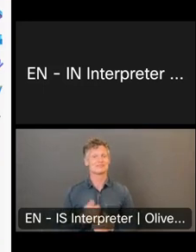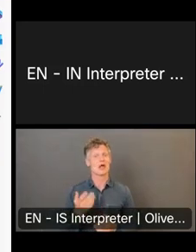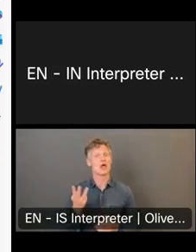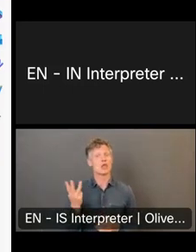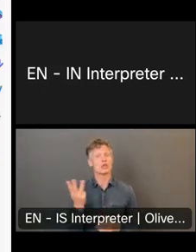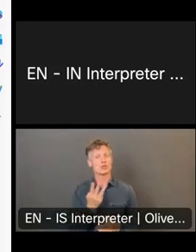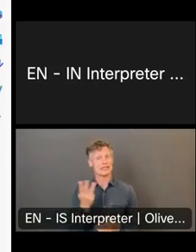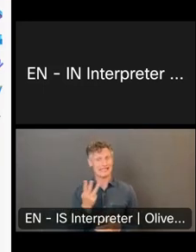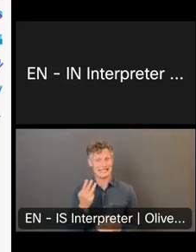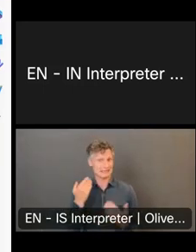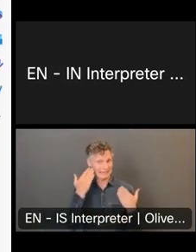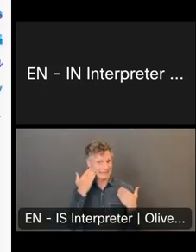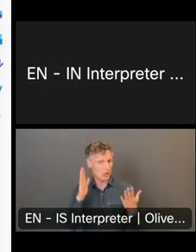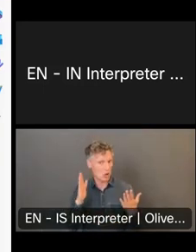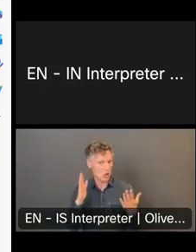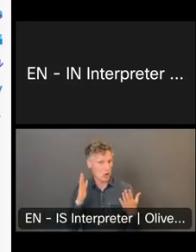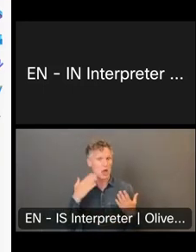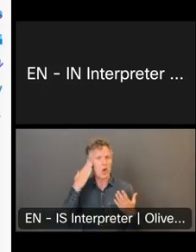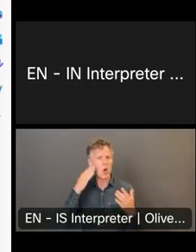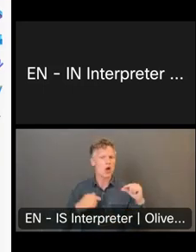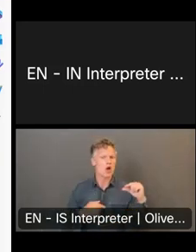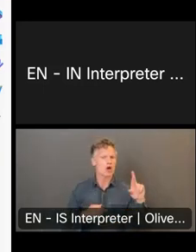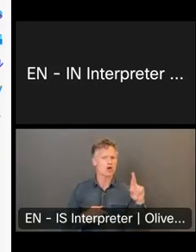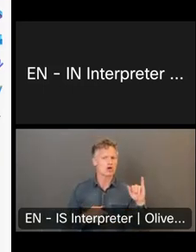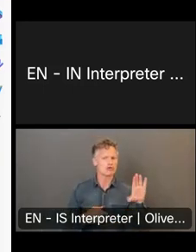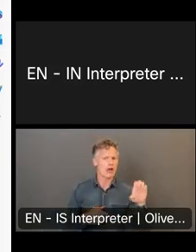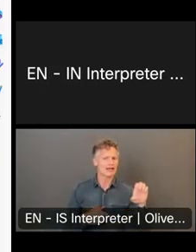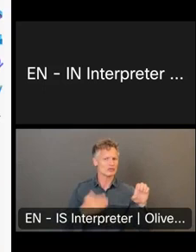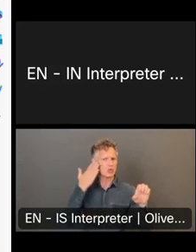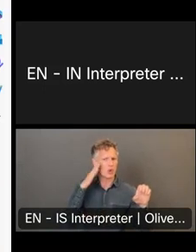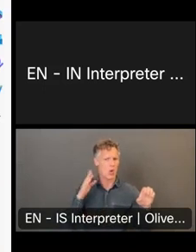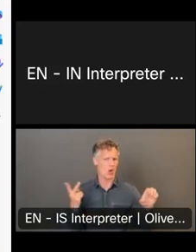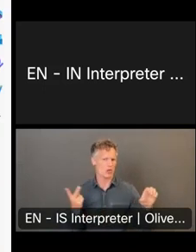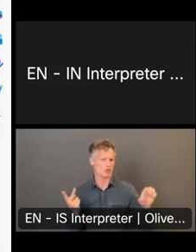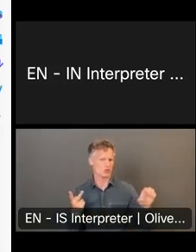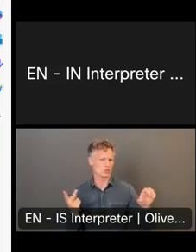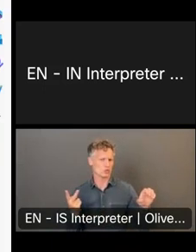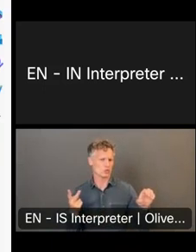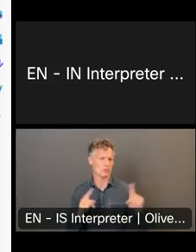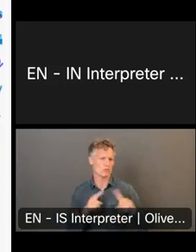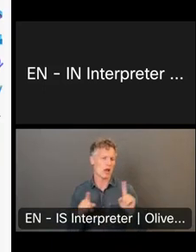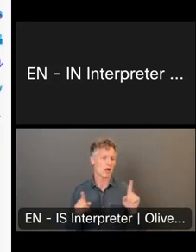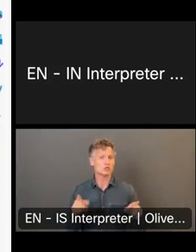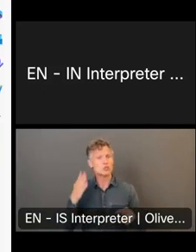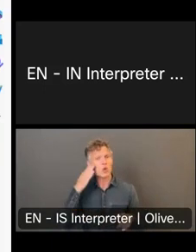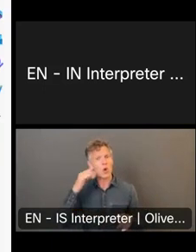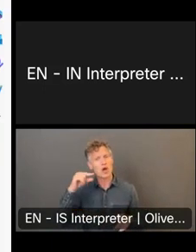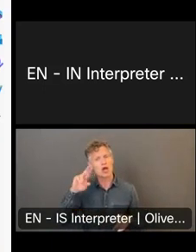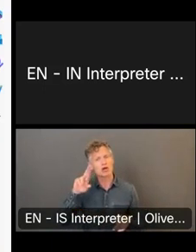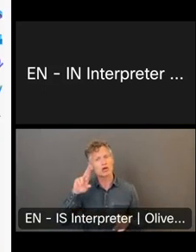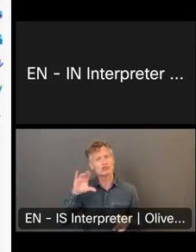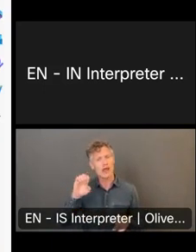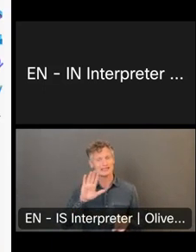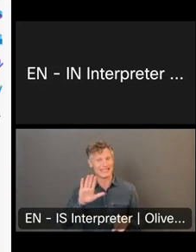didn't know Zipf and Martinet. You're familiar with Grice's maxims of conversation. In my